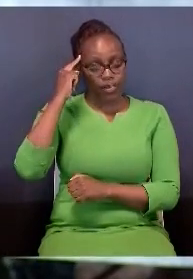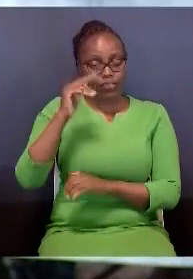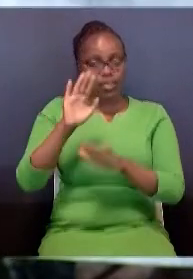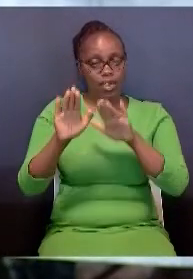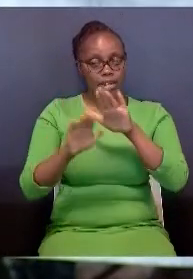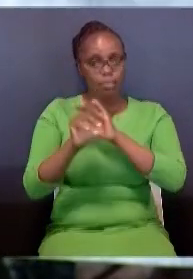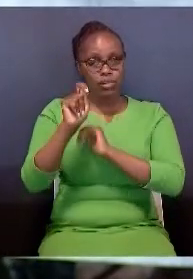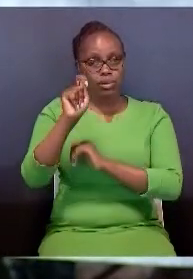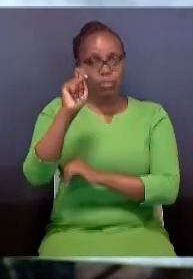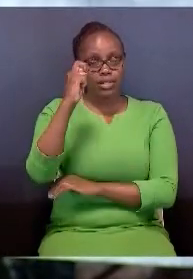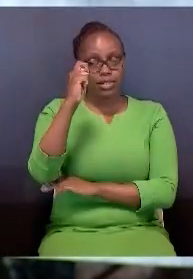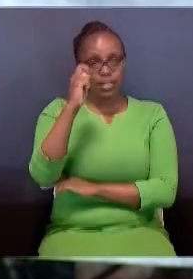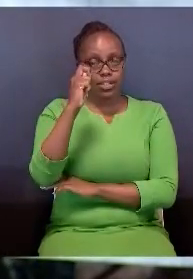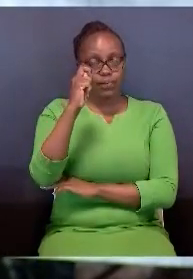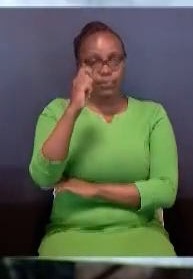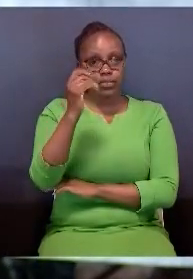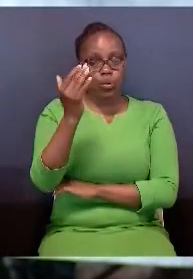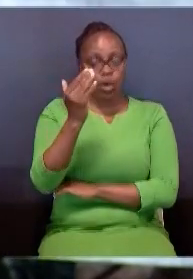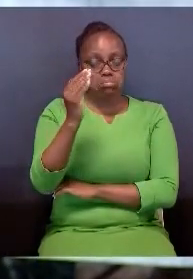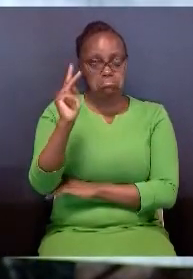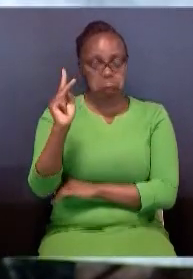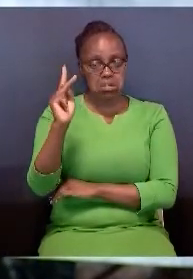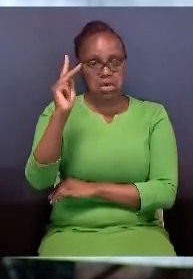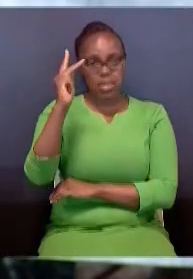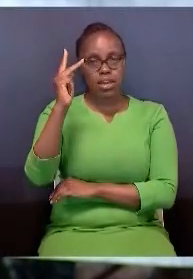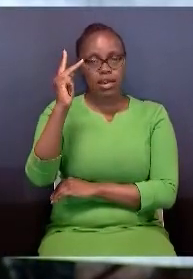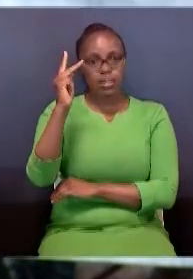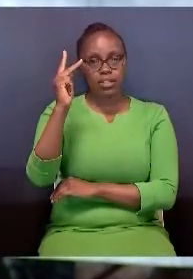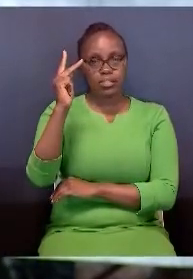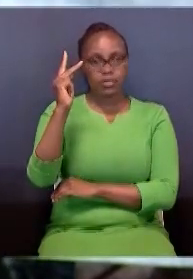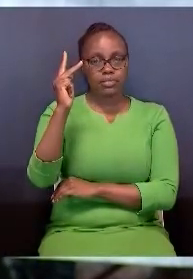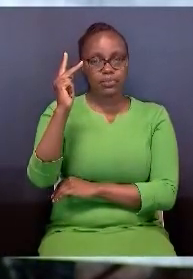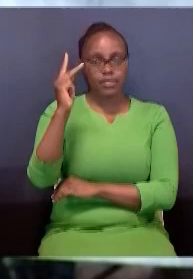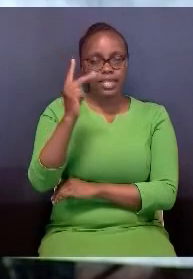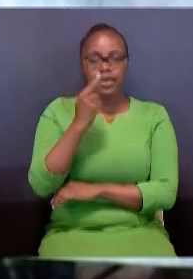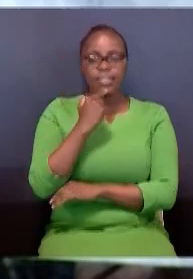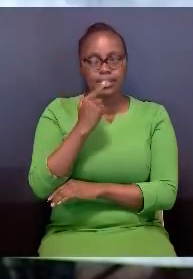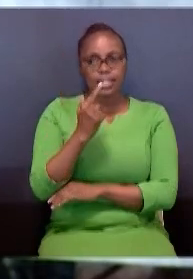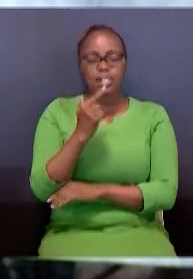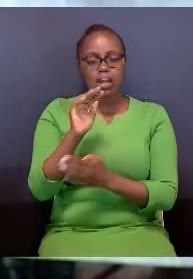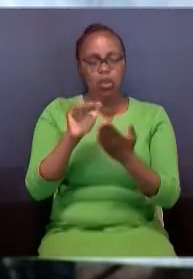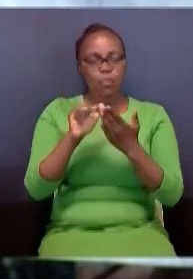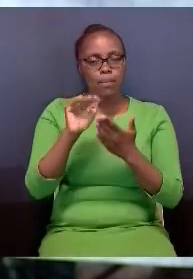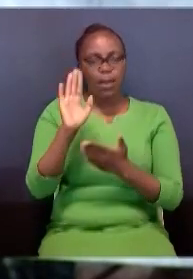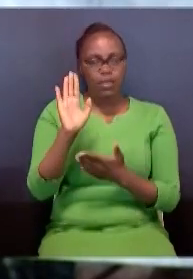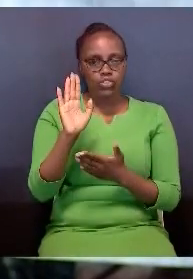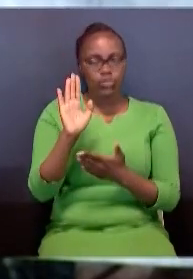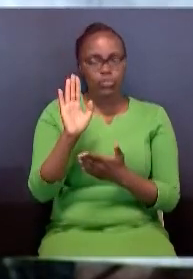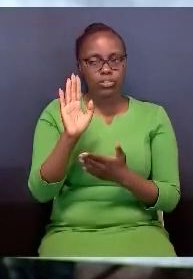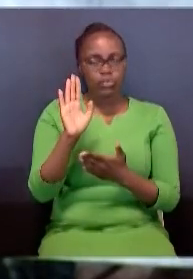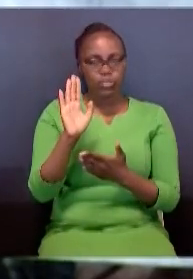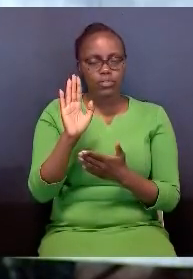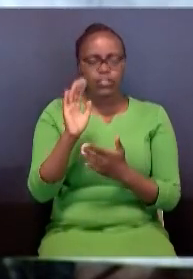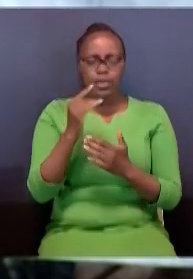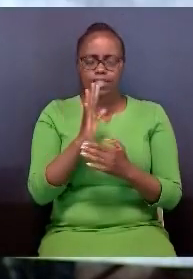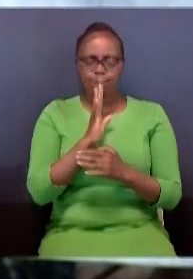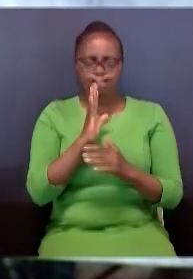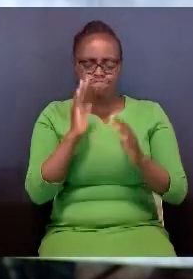President of the Republic of Kenya said much to